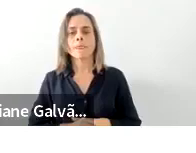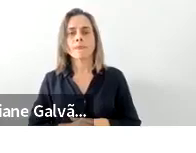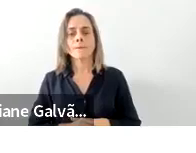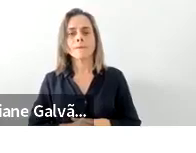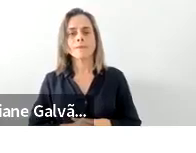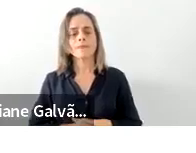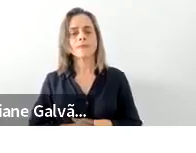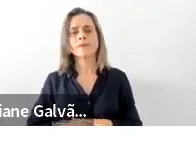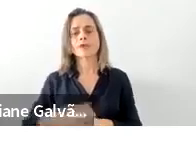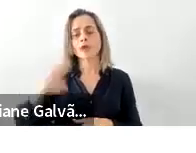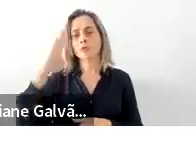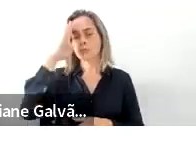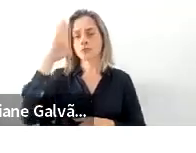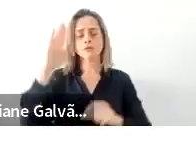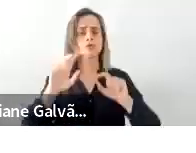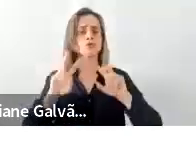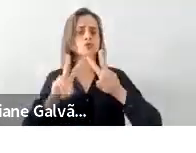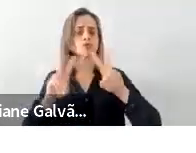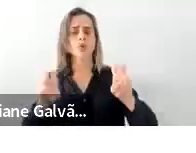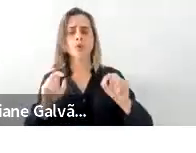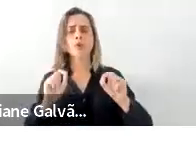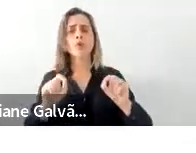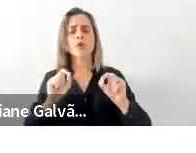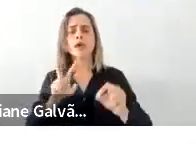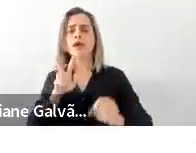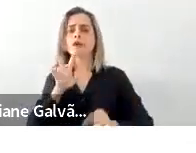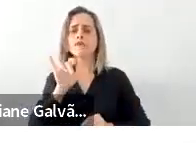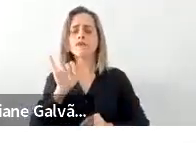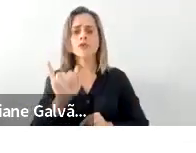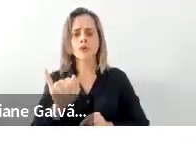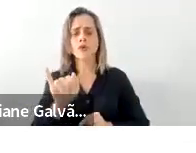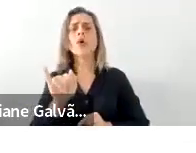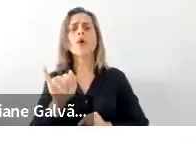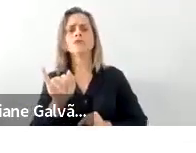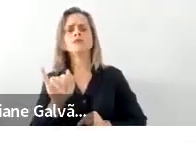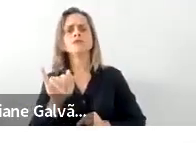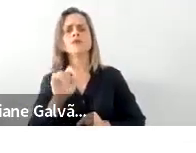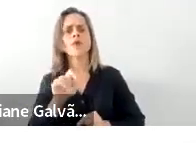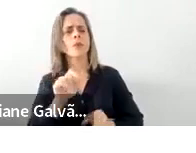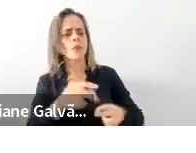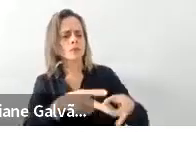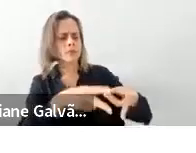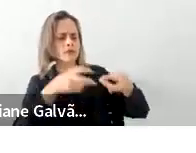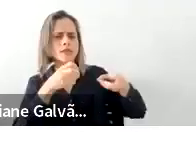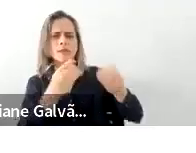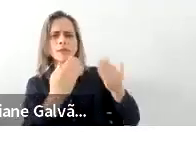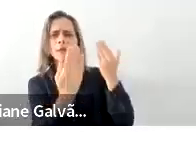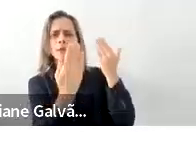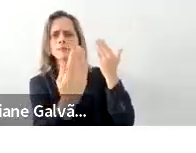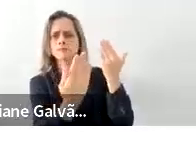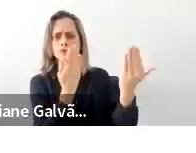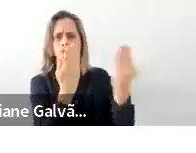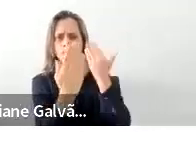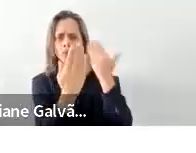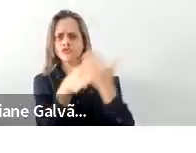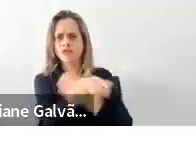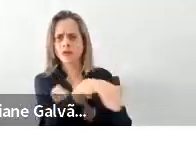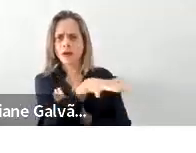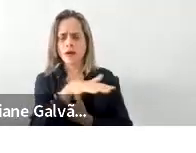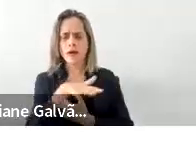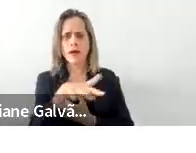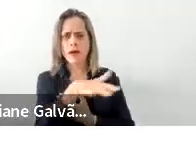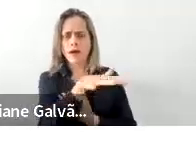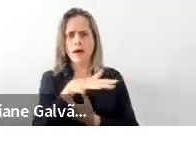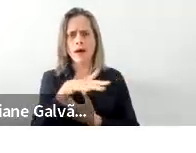as consistent with or as a creative development of Marx's own work and Marx's